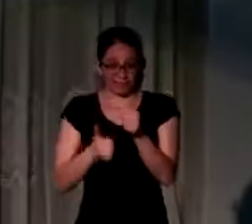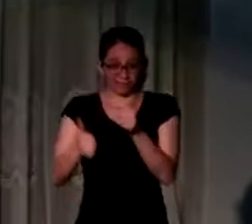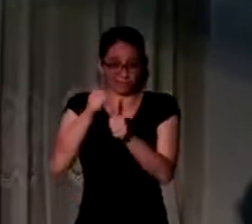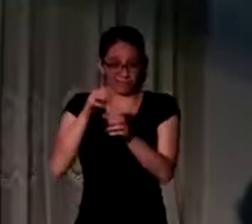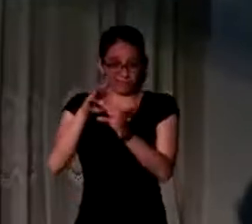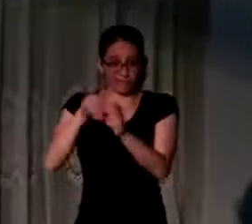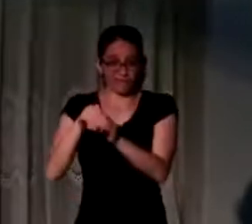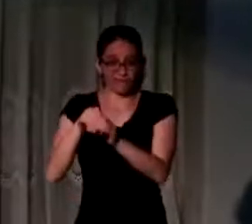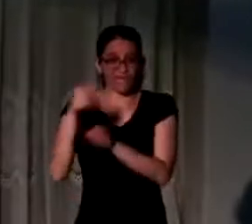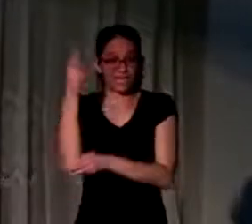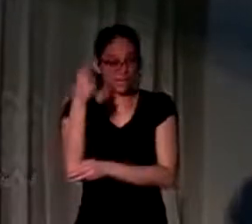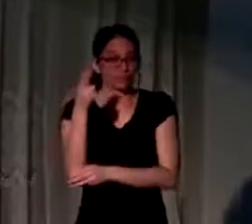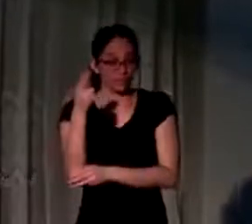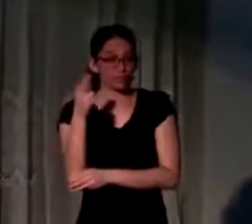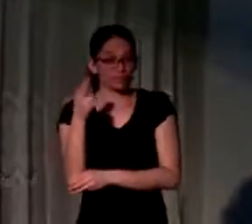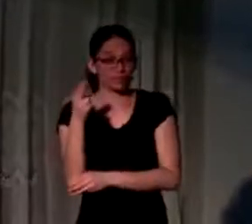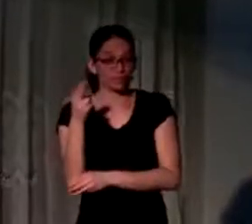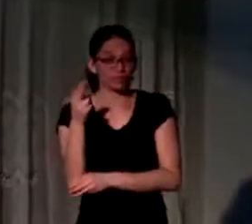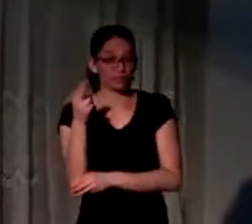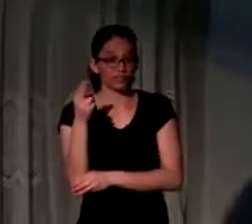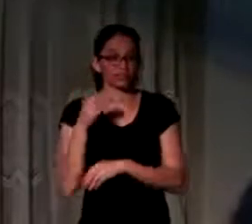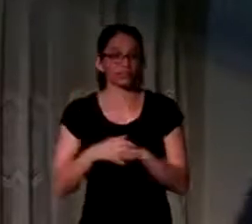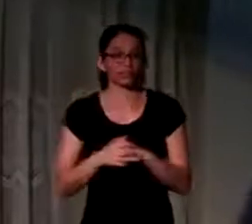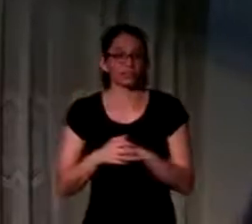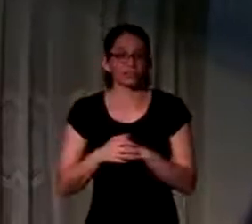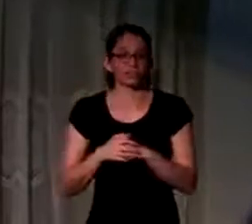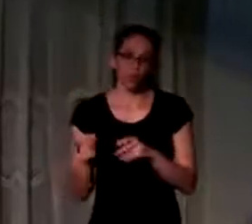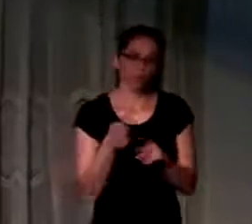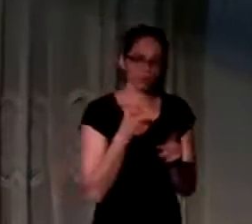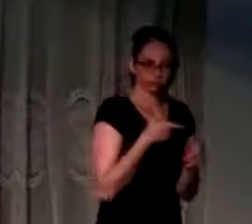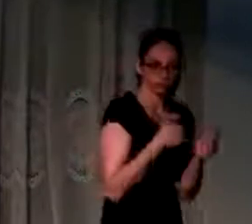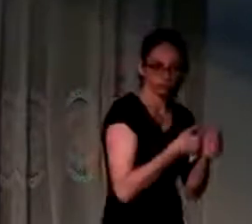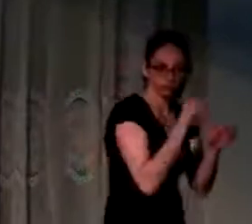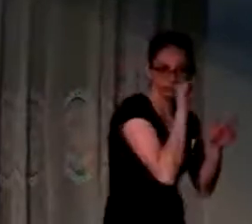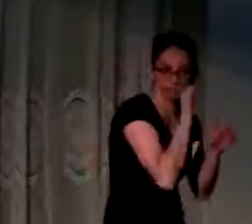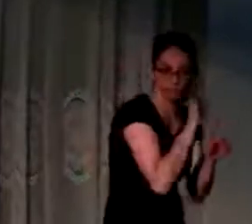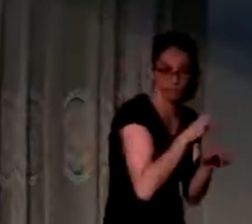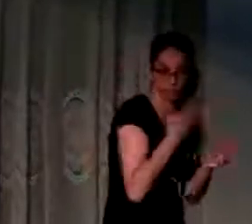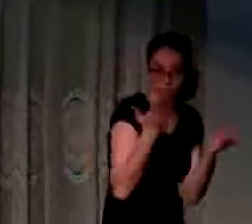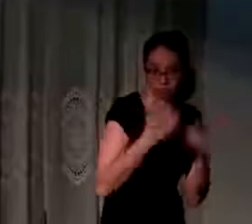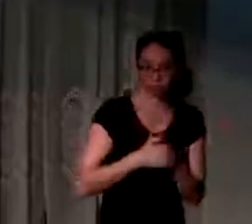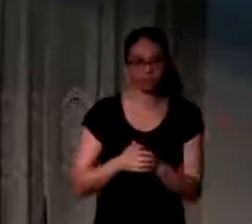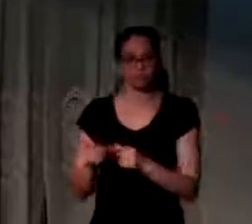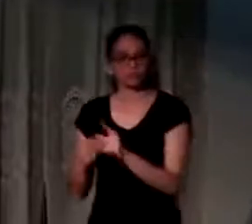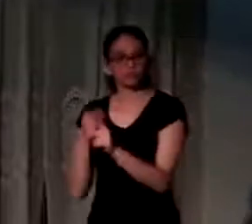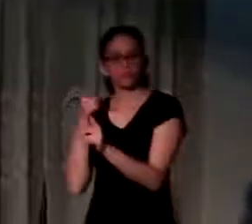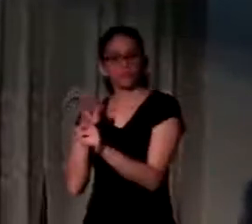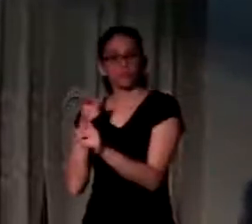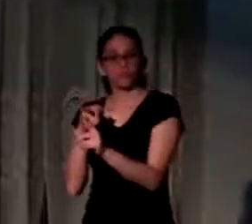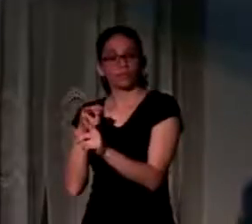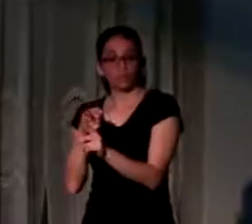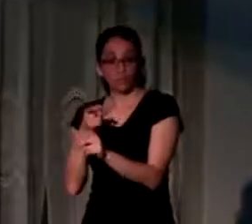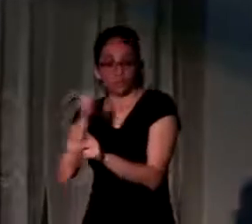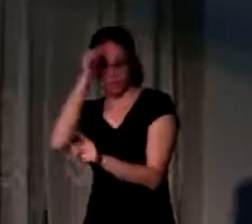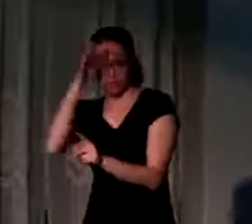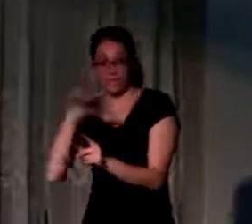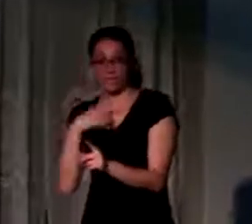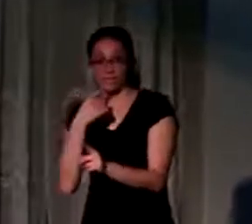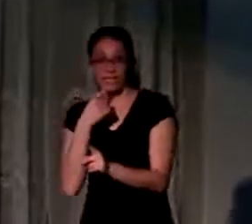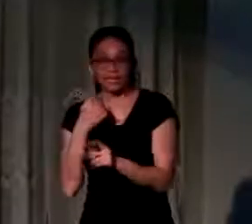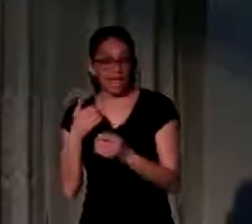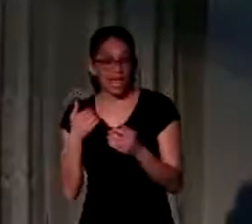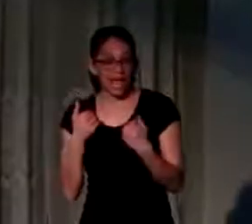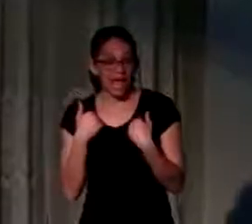at Oxford University. Or you can get it from Facebook. This guy says, I know of no